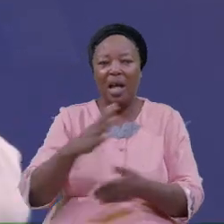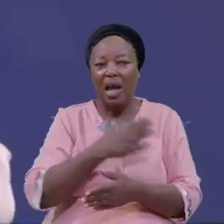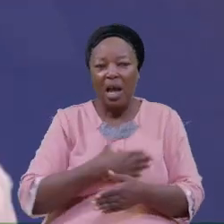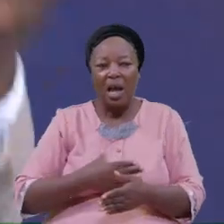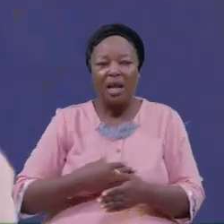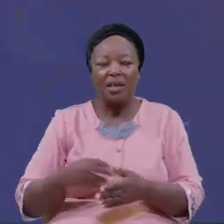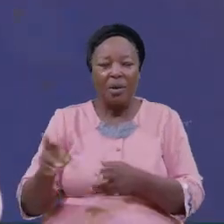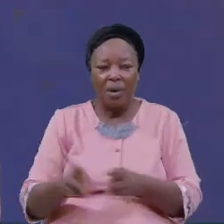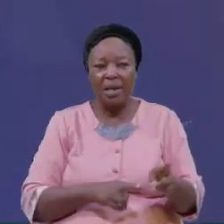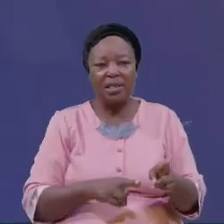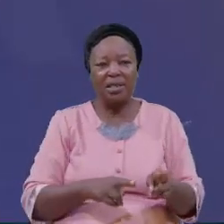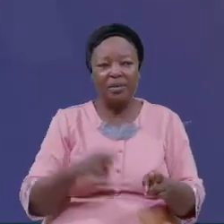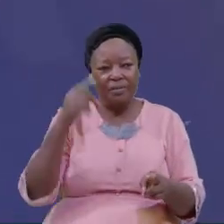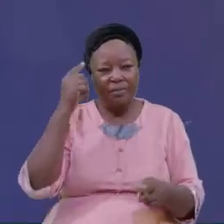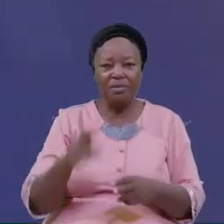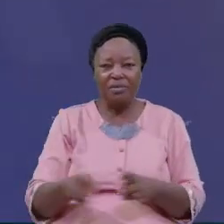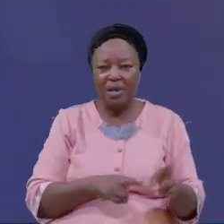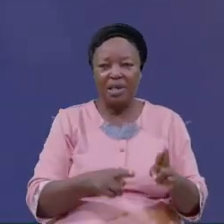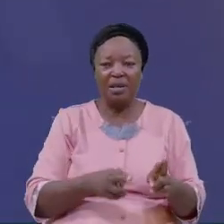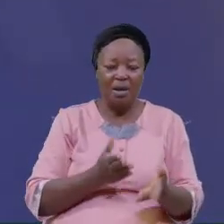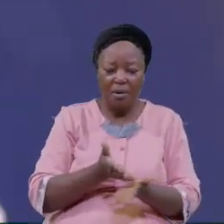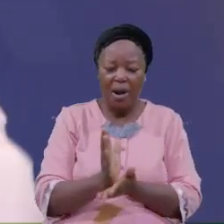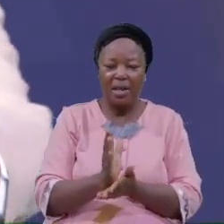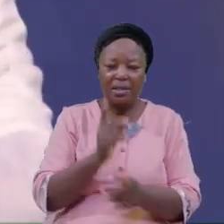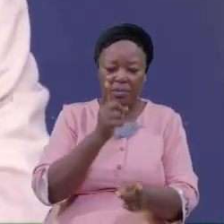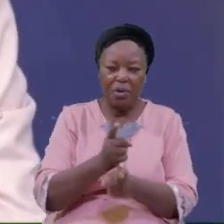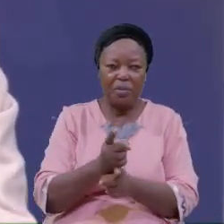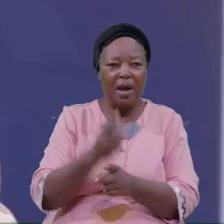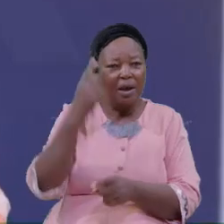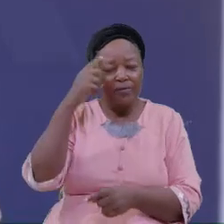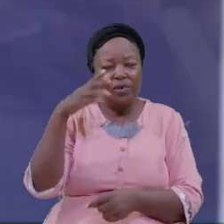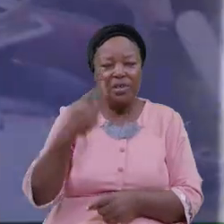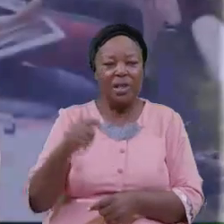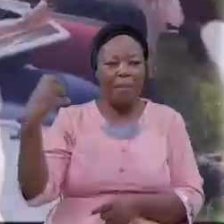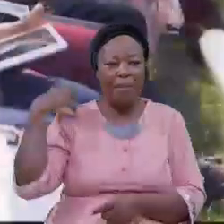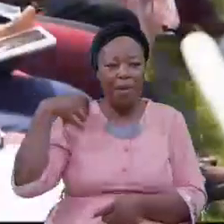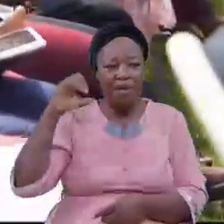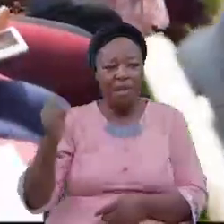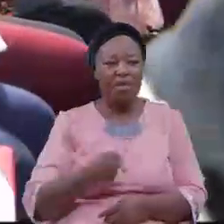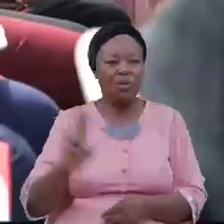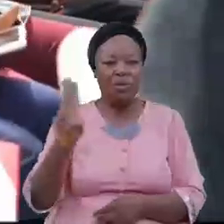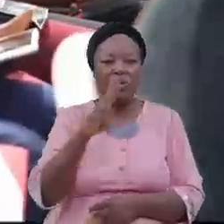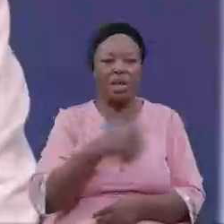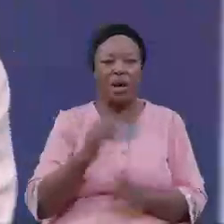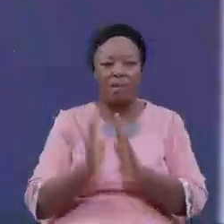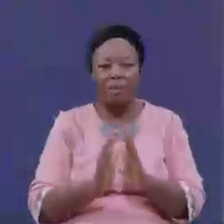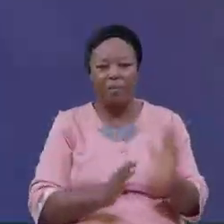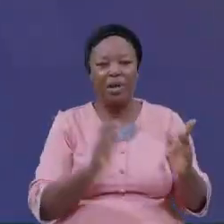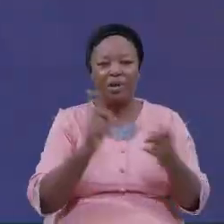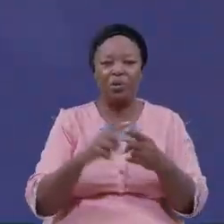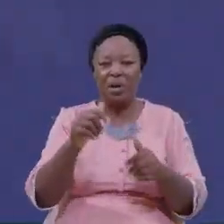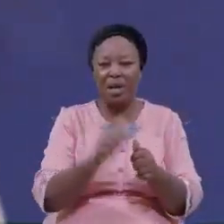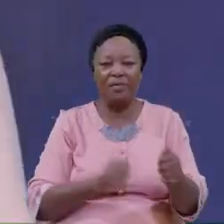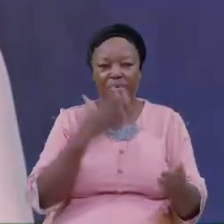ready, suitable, fit for the master's use, and prepared unto every good